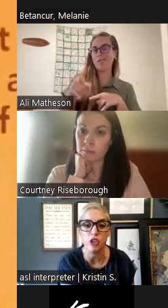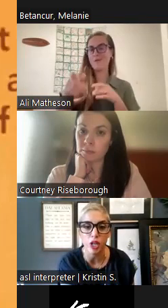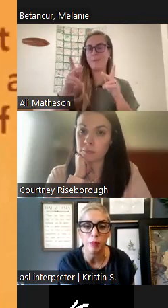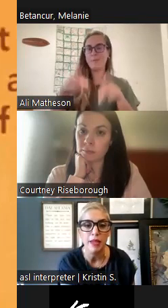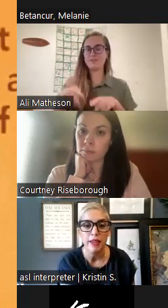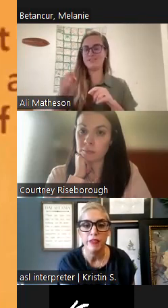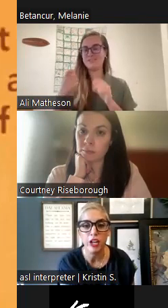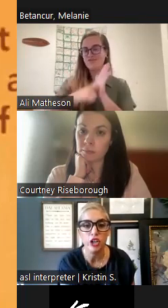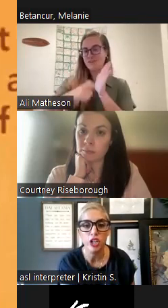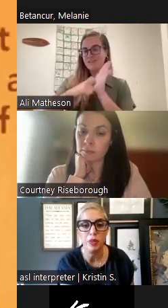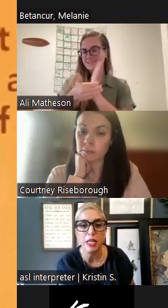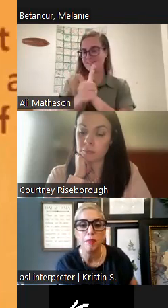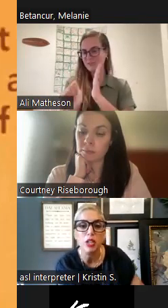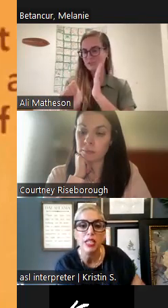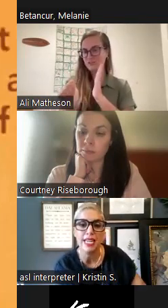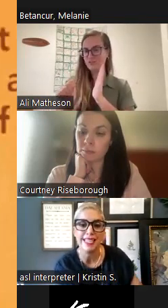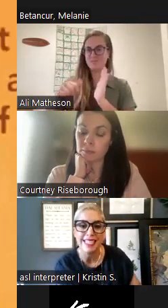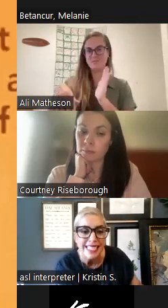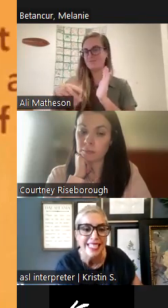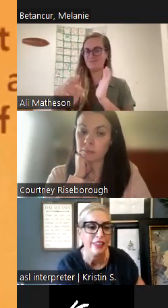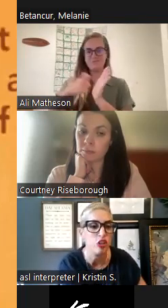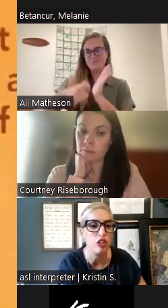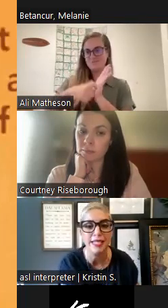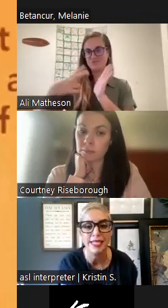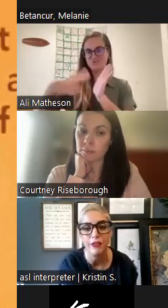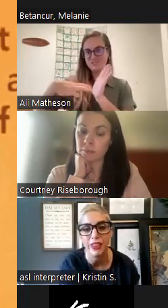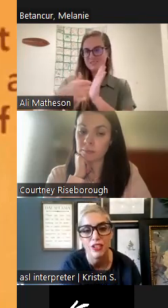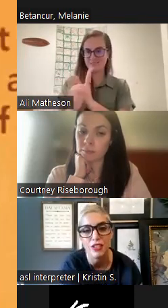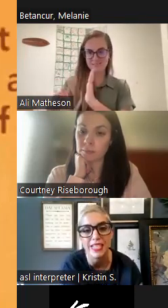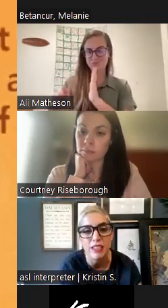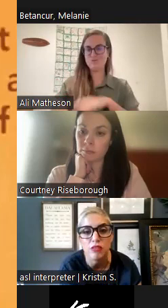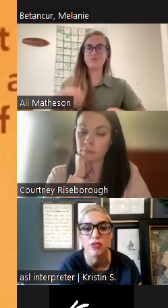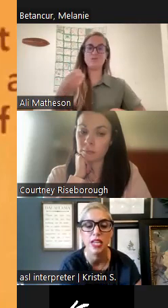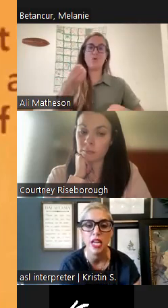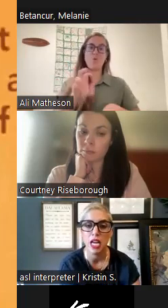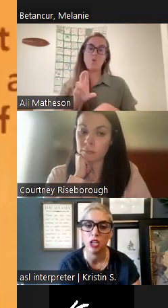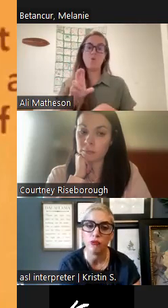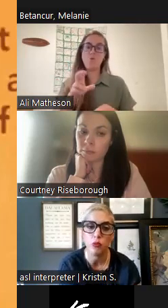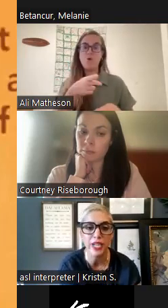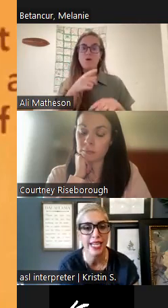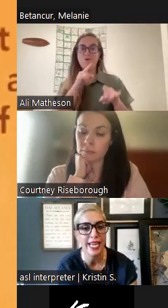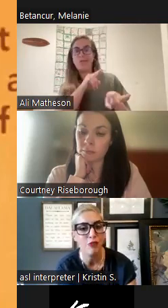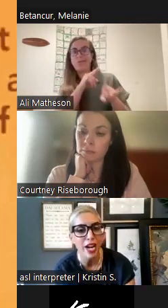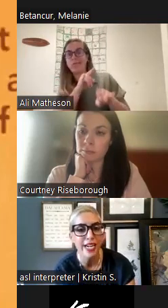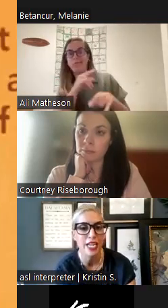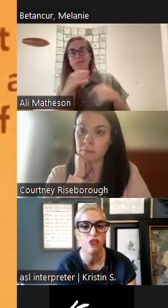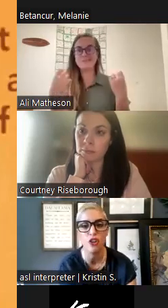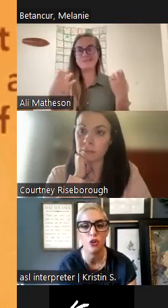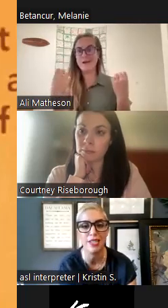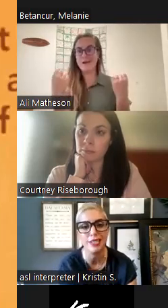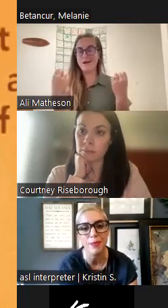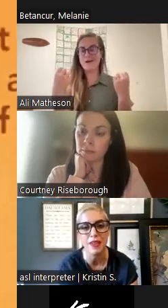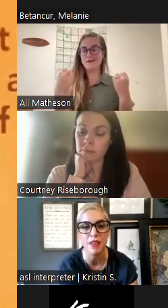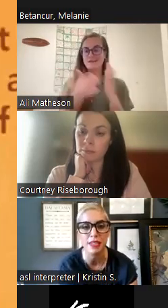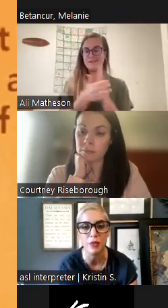in the relationship. There could be bullying and teasing. There could be different levels of skills for reading and writing.